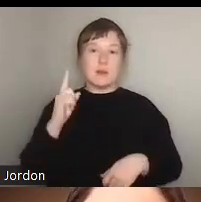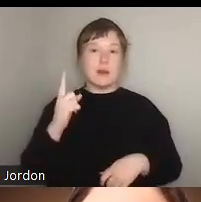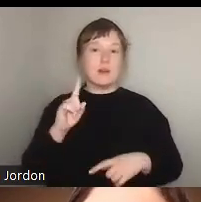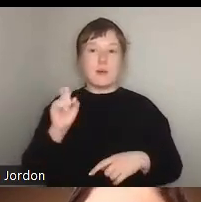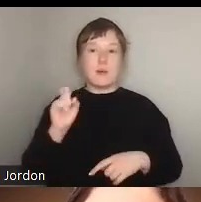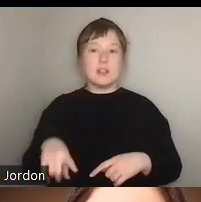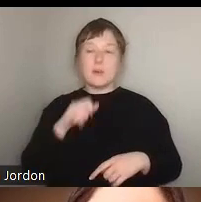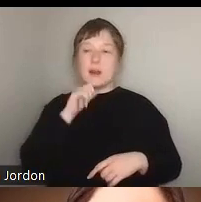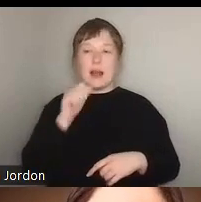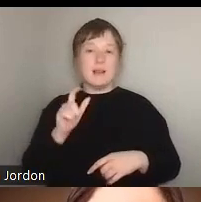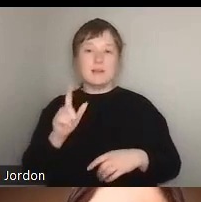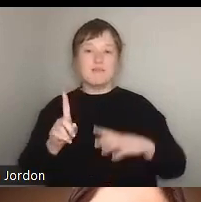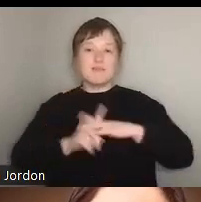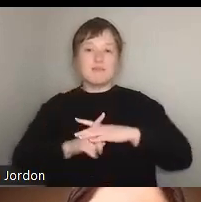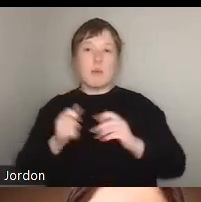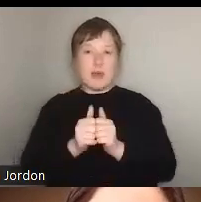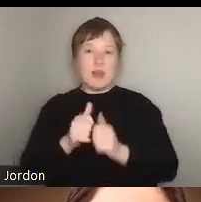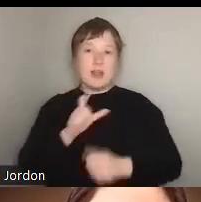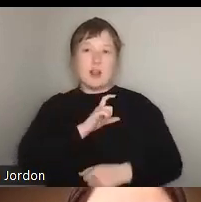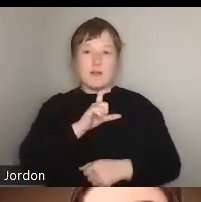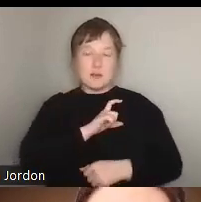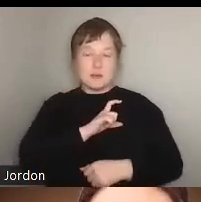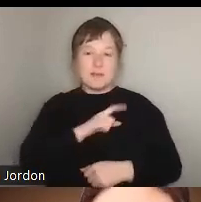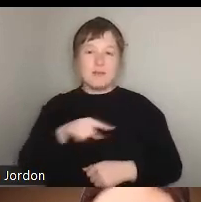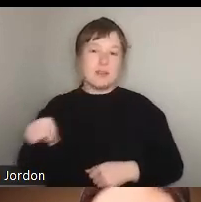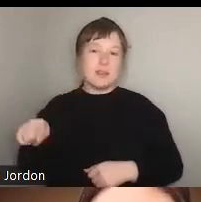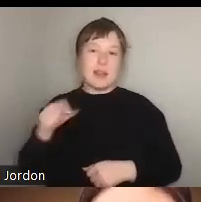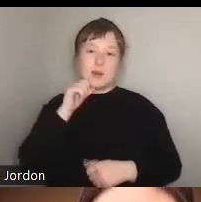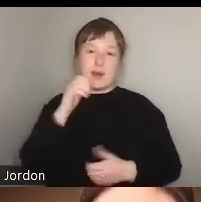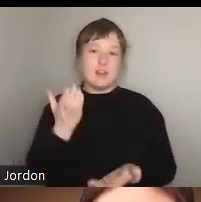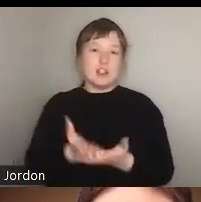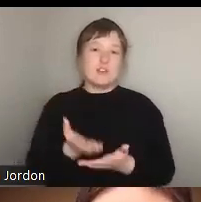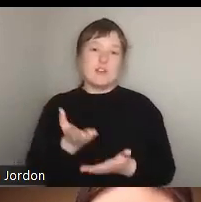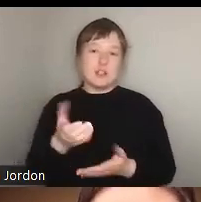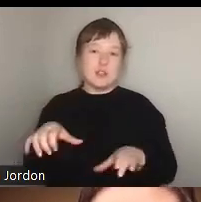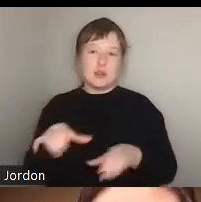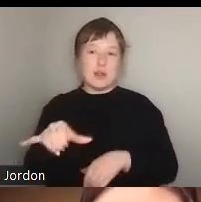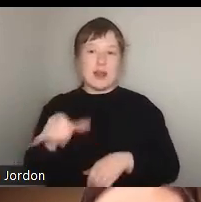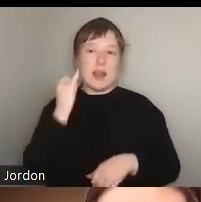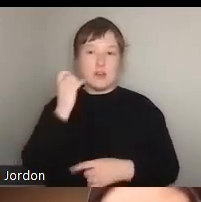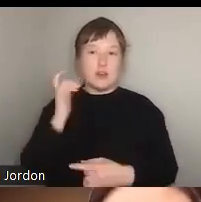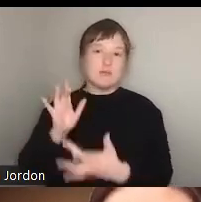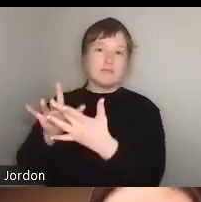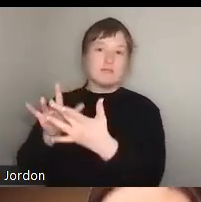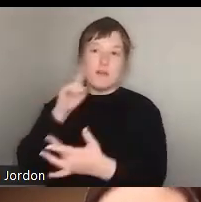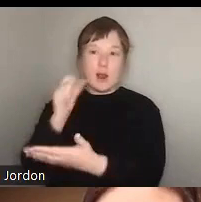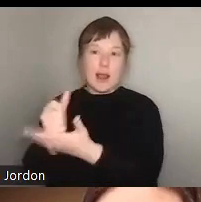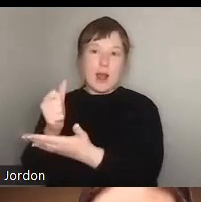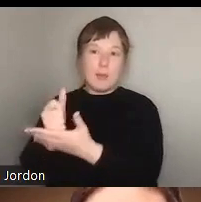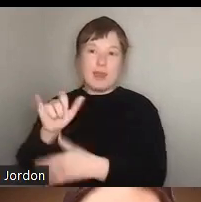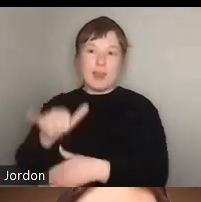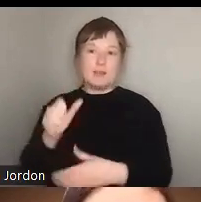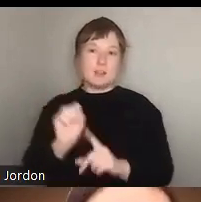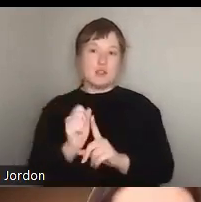here with our law enforcement. They don't have the justification to do that if you're reaching out for help in that situation.